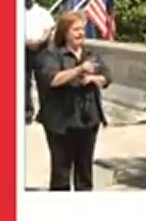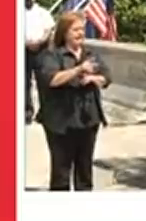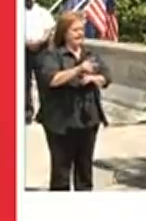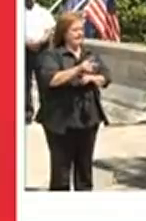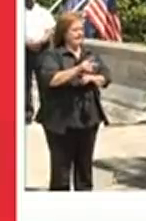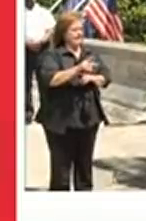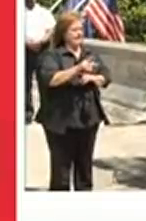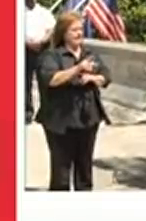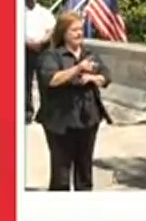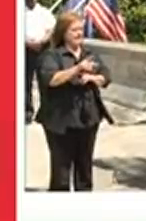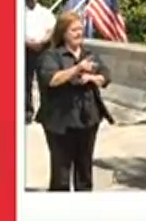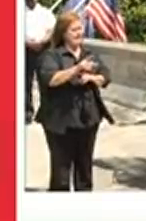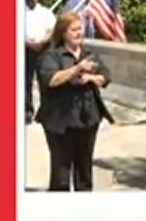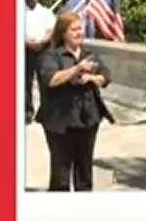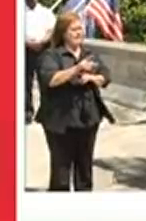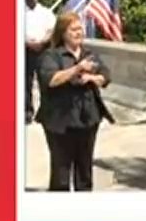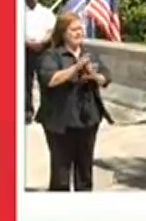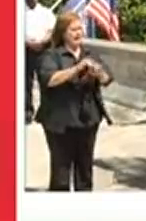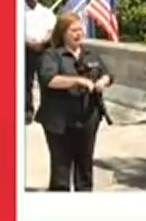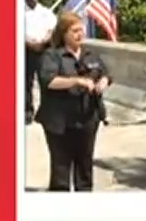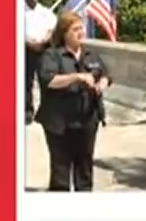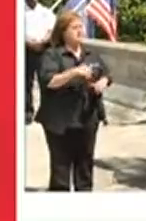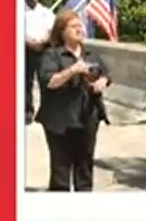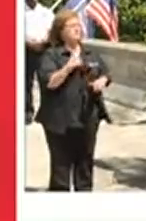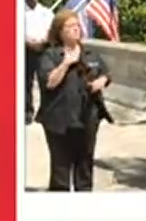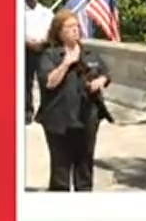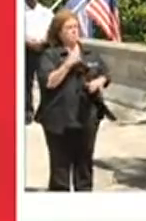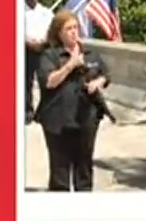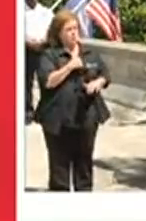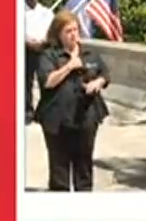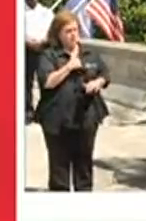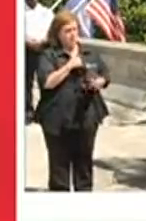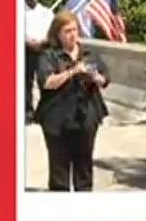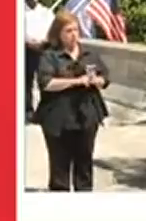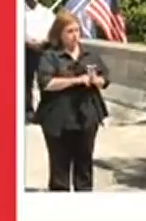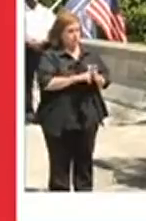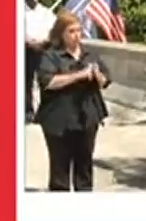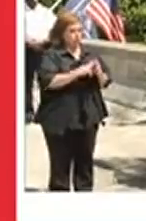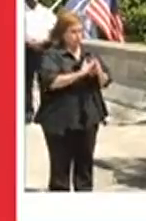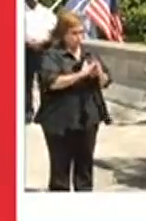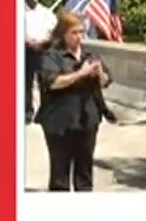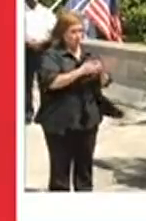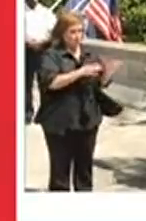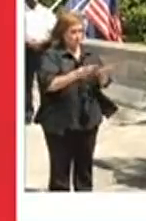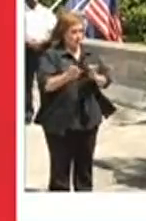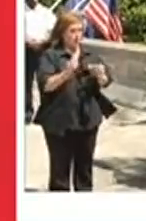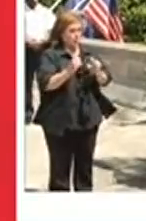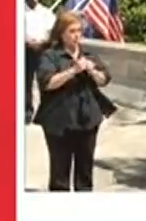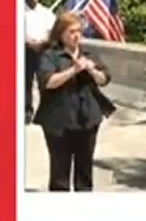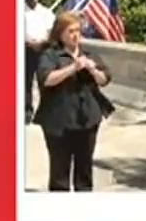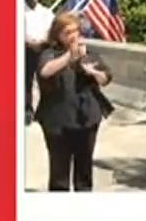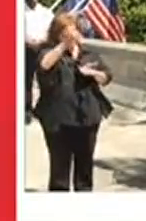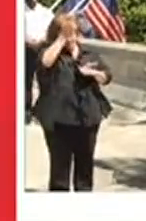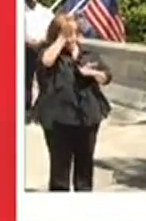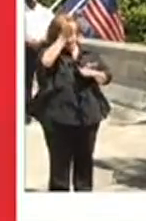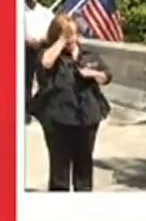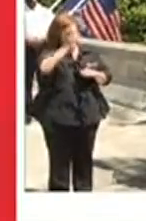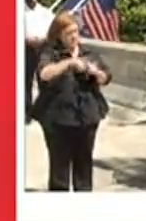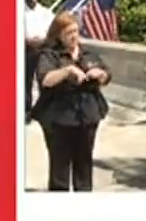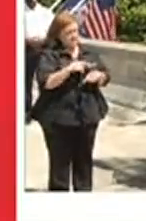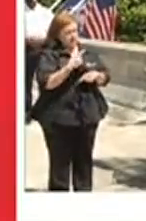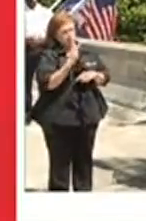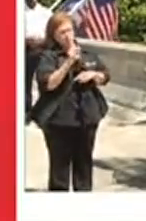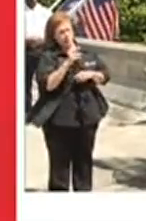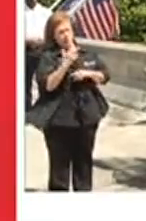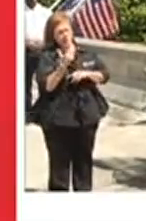canal collapse site, we started storm prep. The owner, I should say, started storm prep in coordination with the fire department about 2 or 3 days